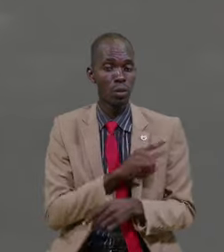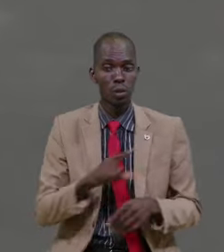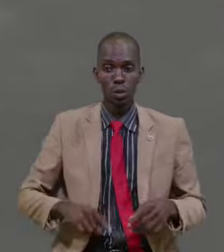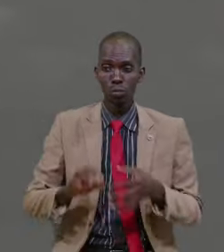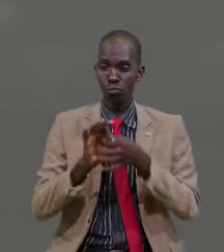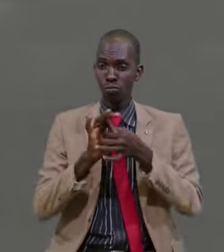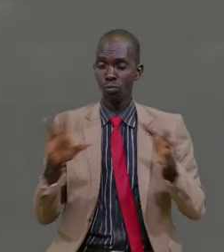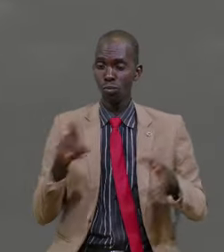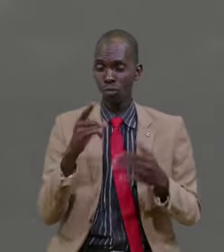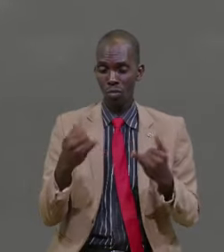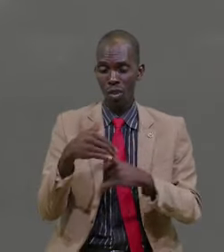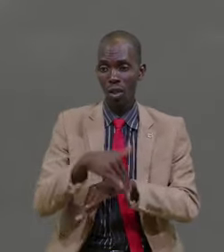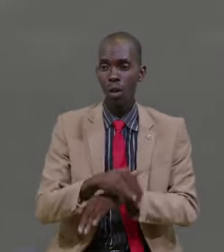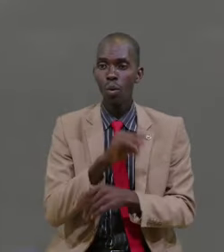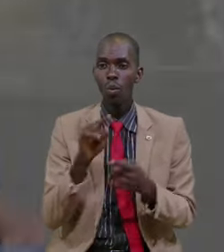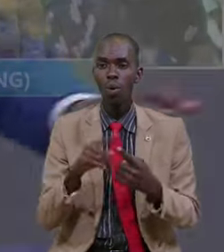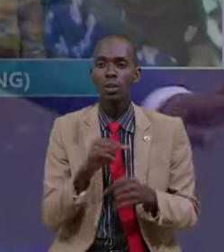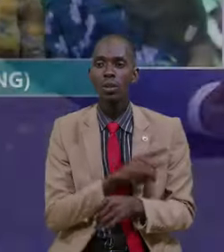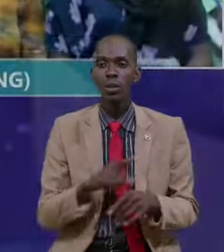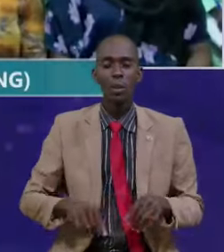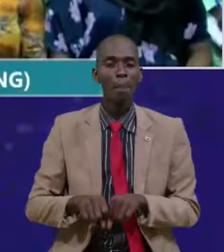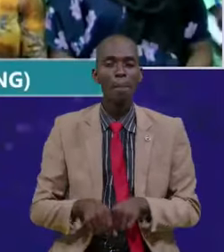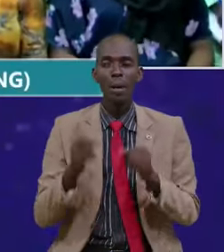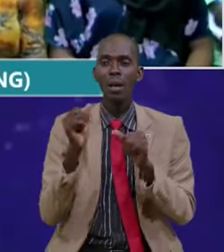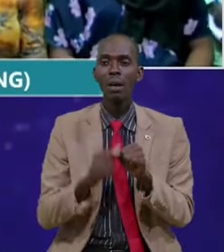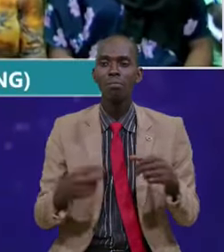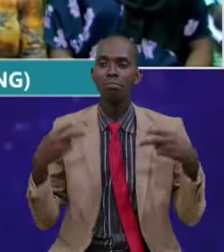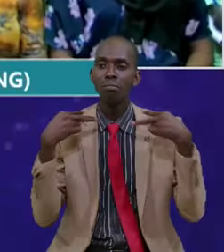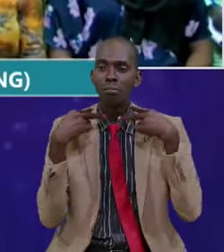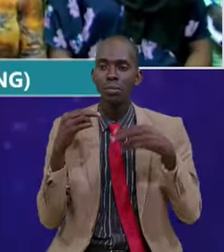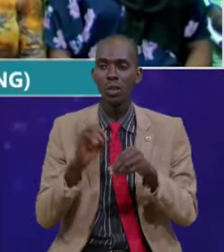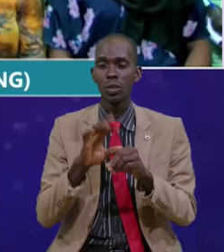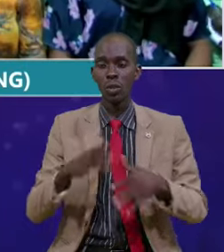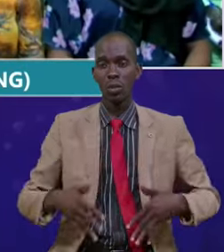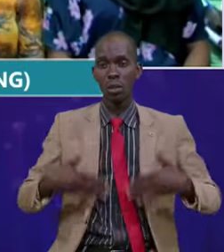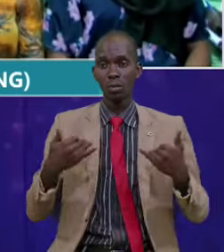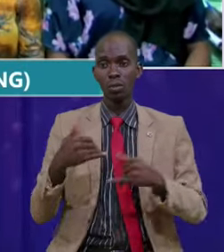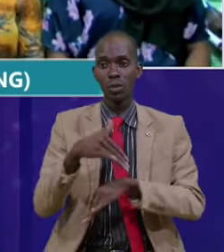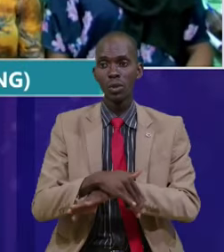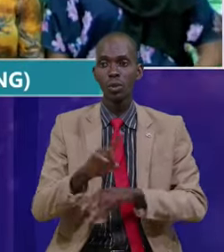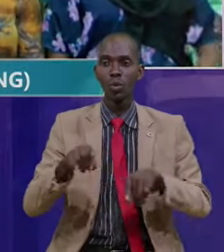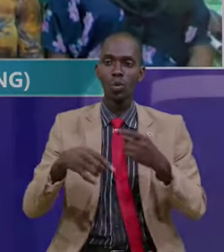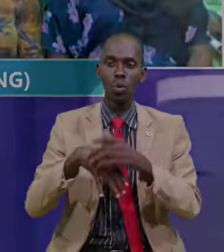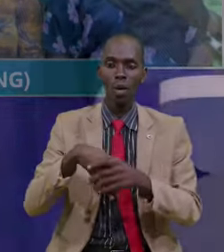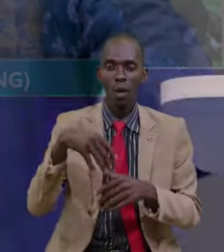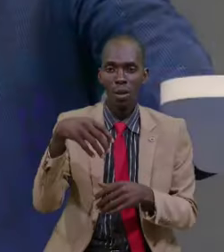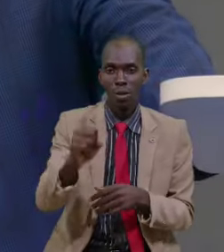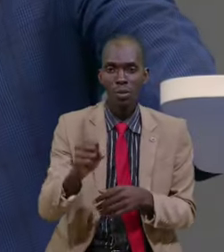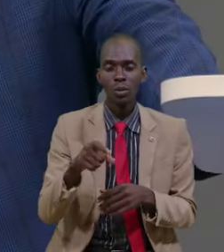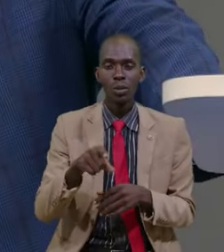tonight, when the Lord breaks every yoke tonight, you go forth, you go